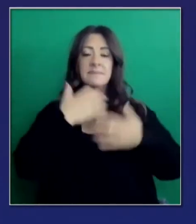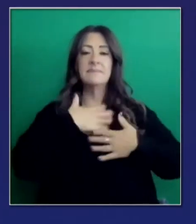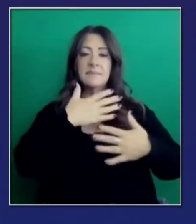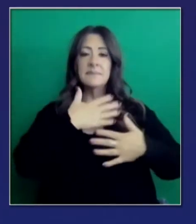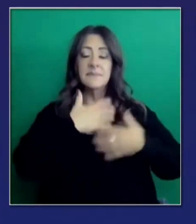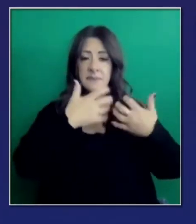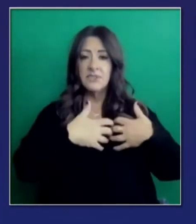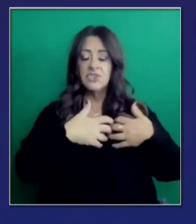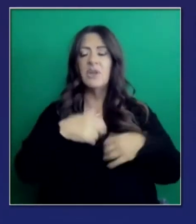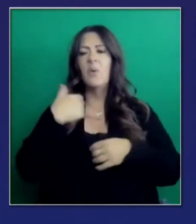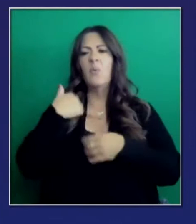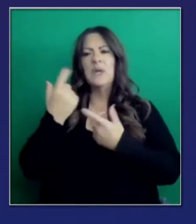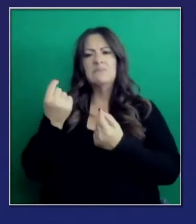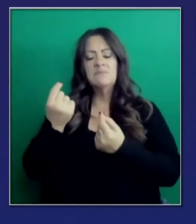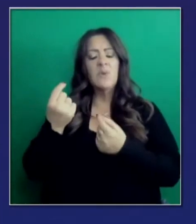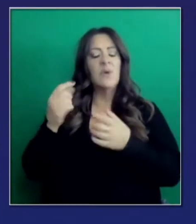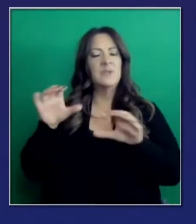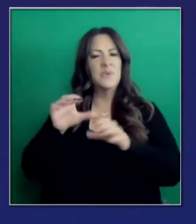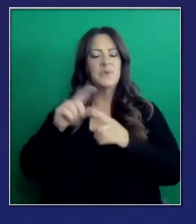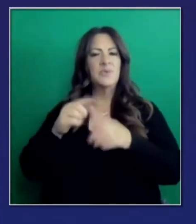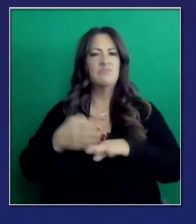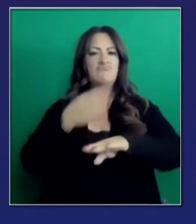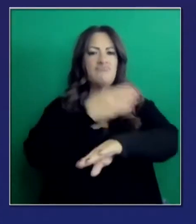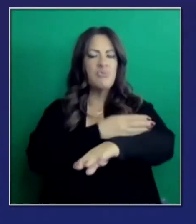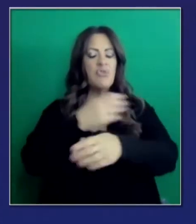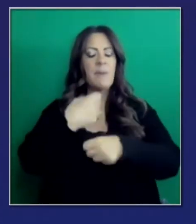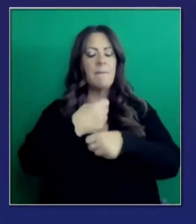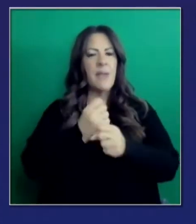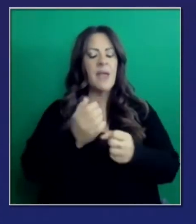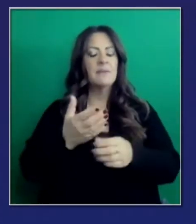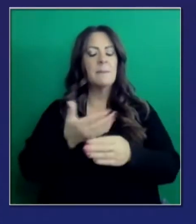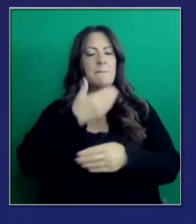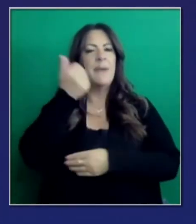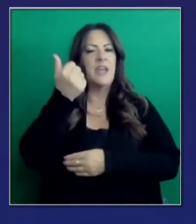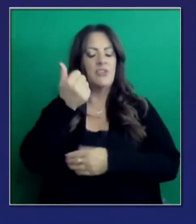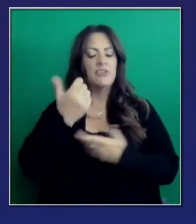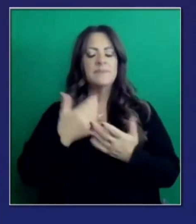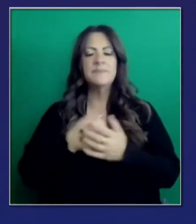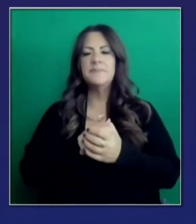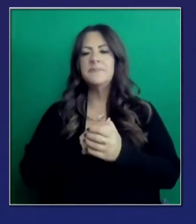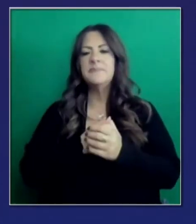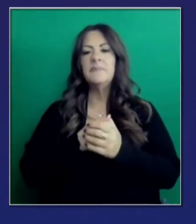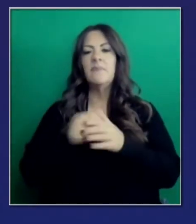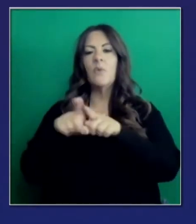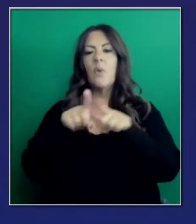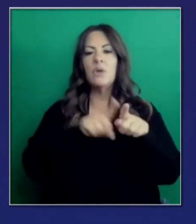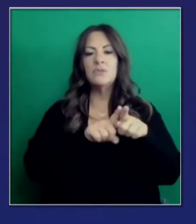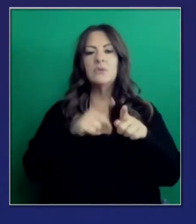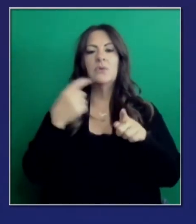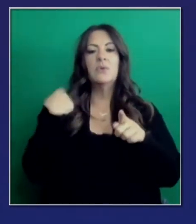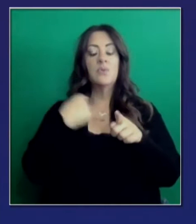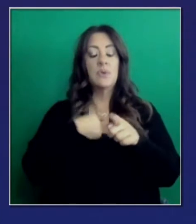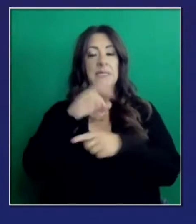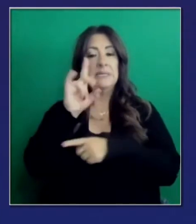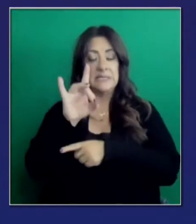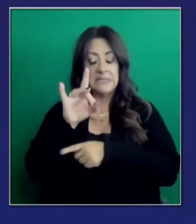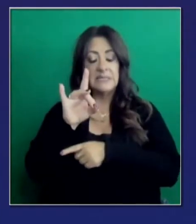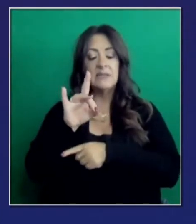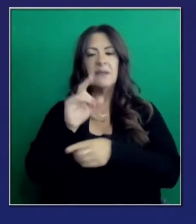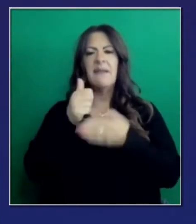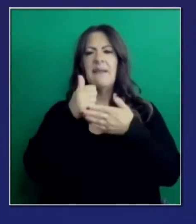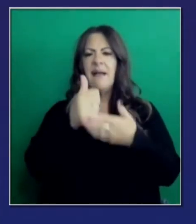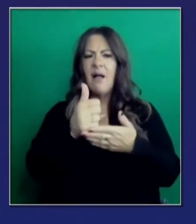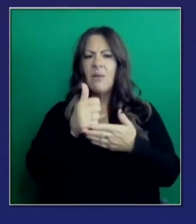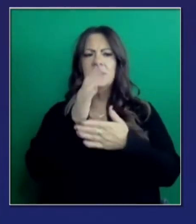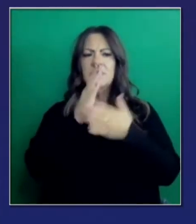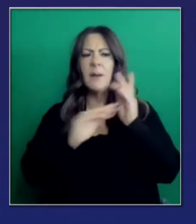interventions and efforts that were advanced there. We have made progress. We also have been able to transfer critical patients to the hospital, again,